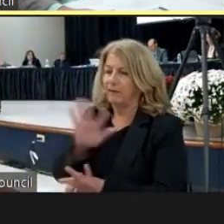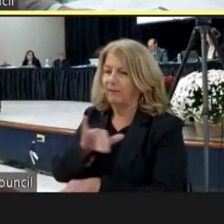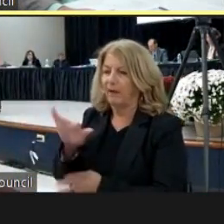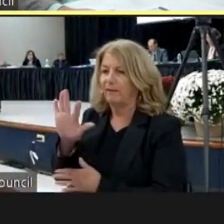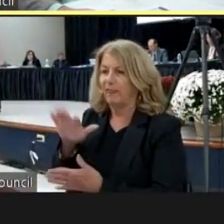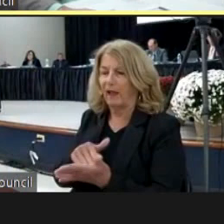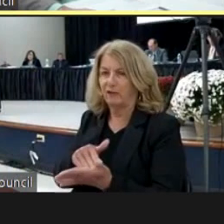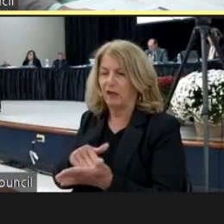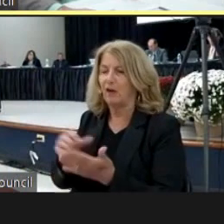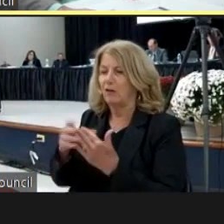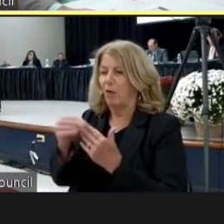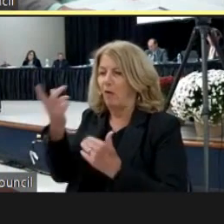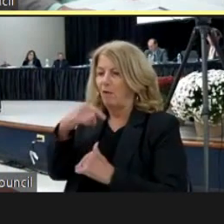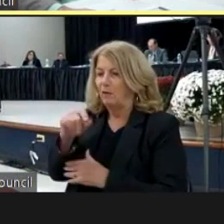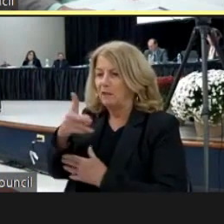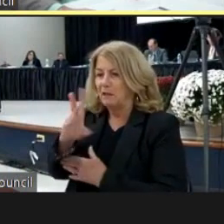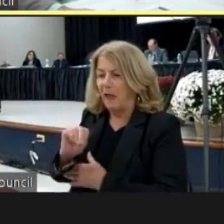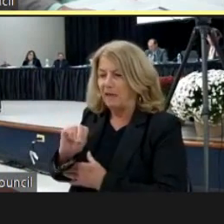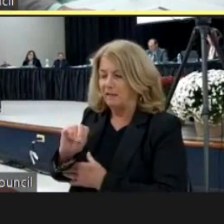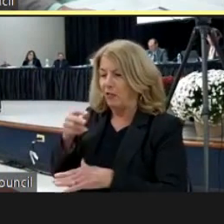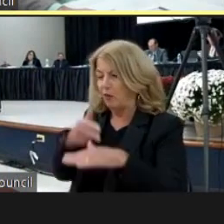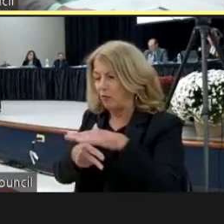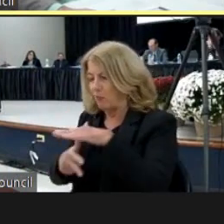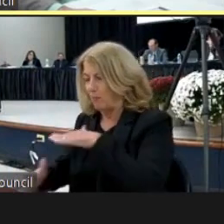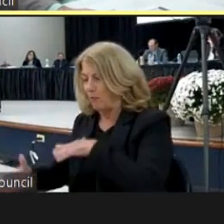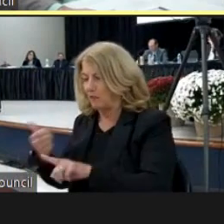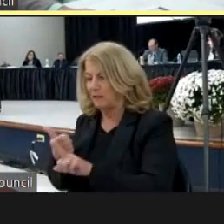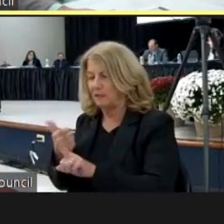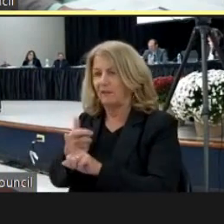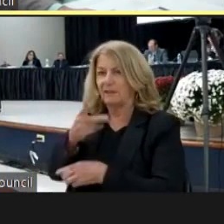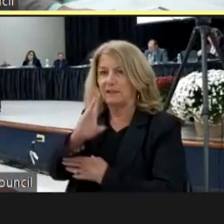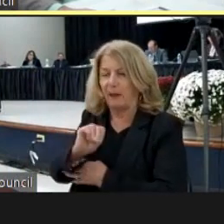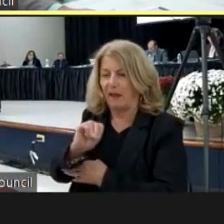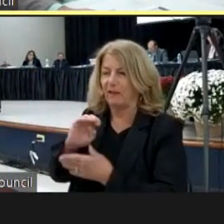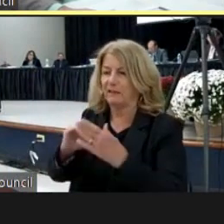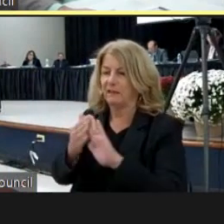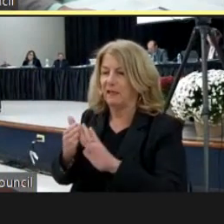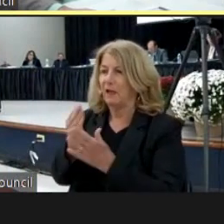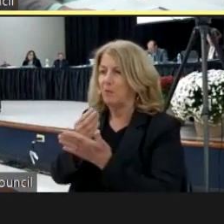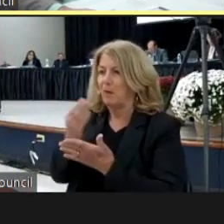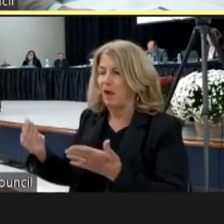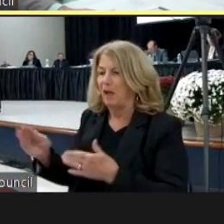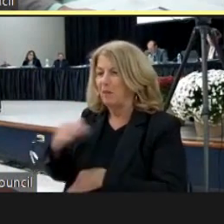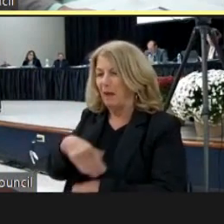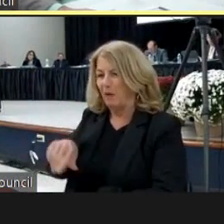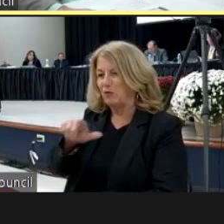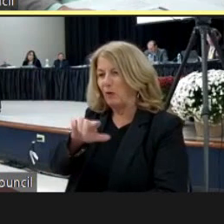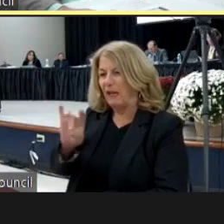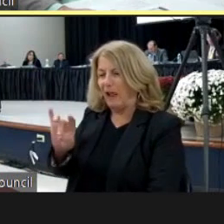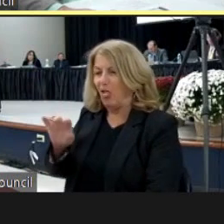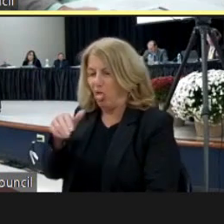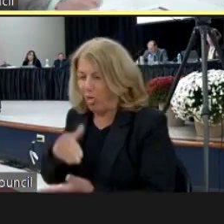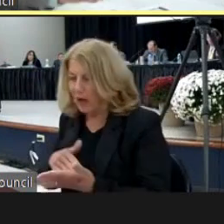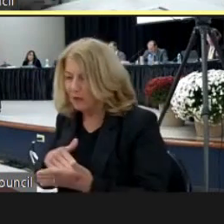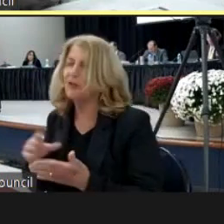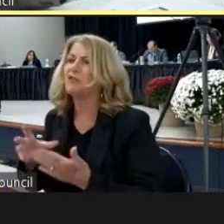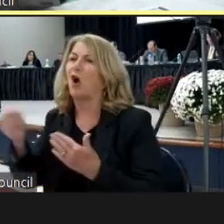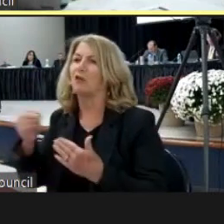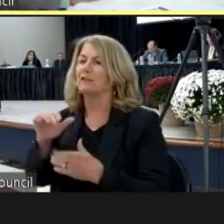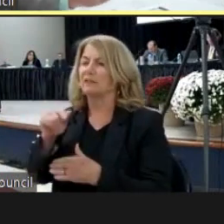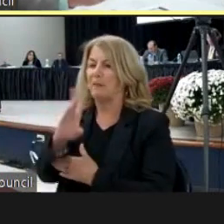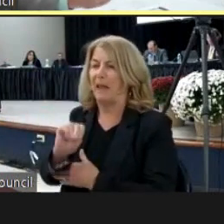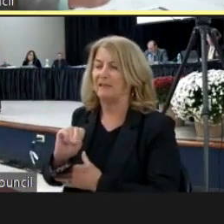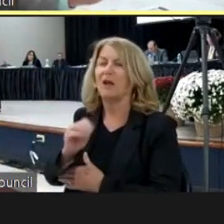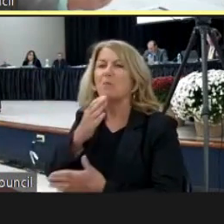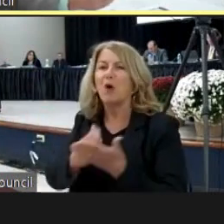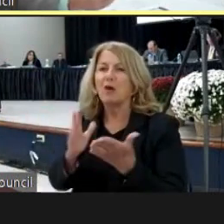Just for comparison, the space the city's buying at Catalyst are about $28,000. Part of that is inflated a